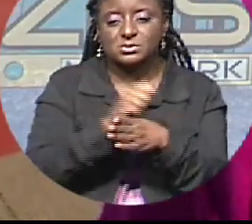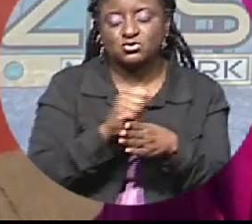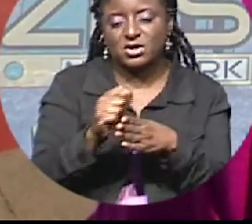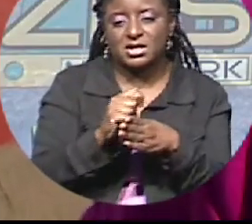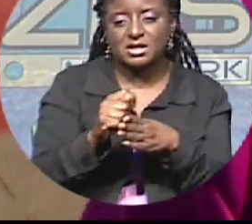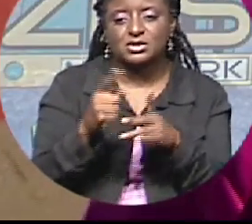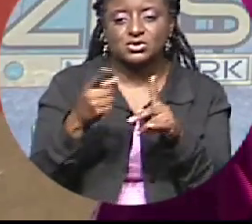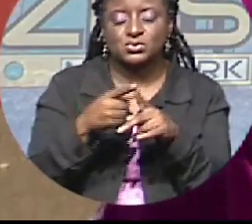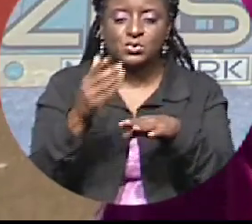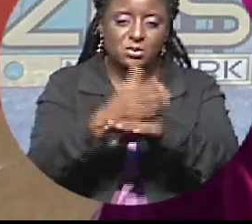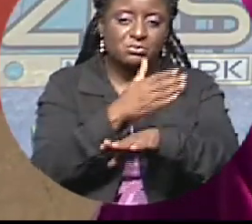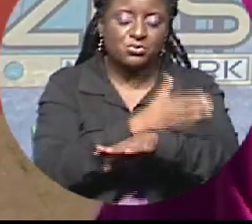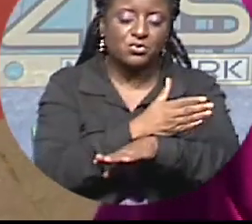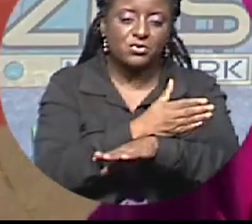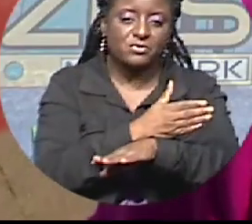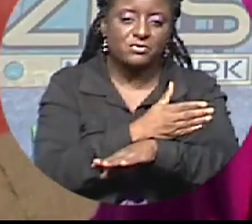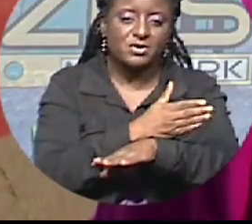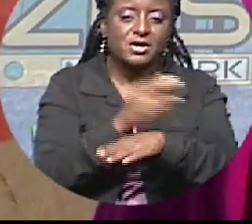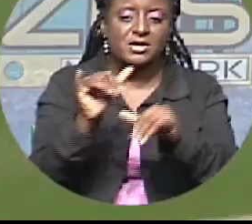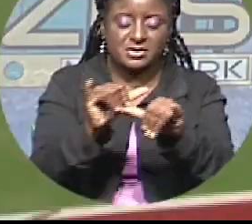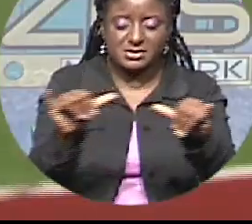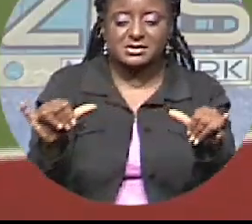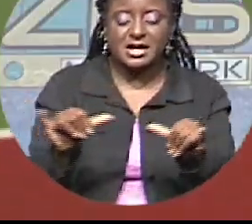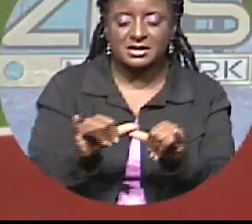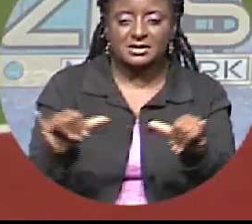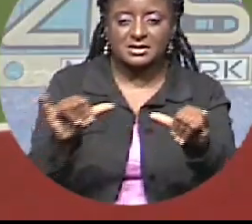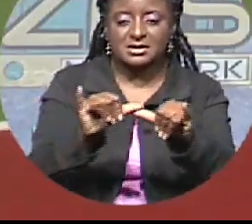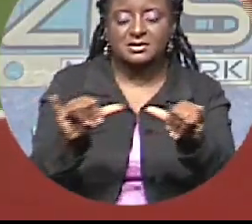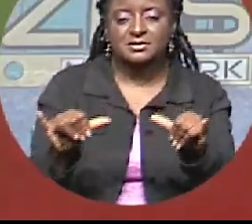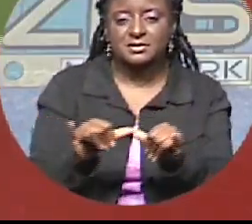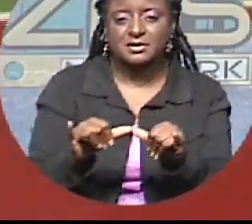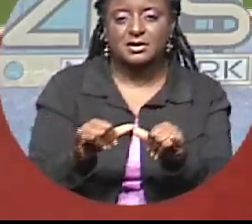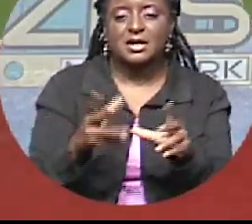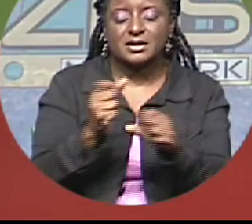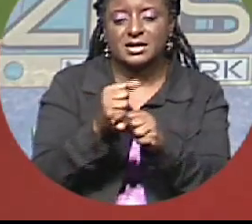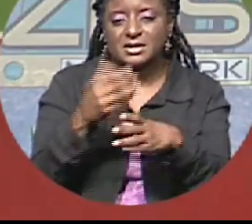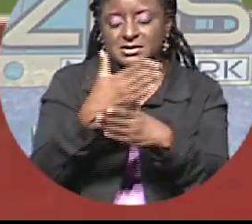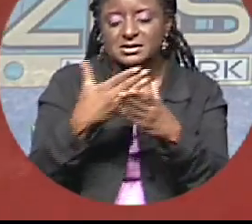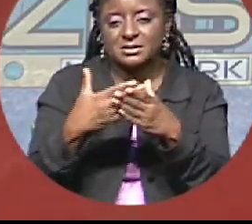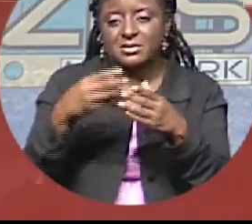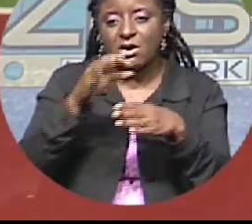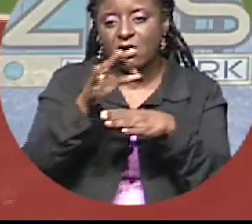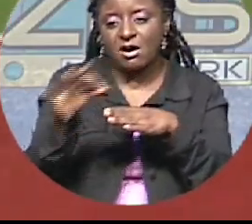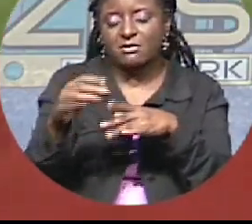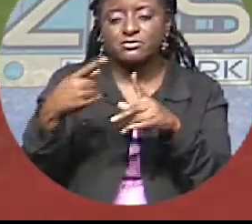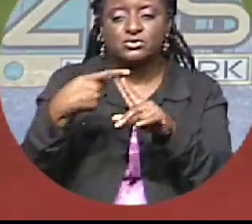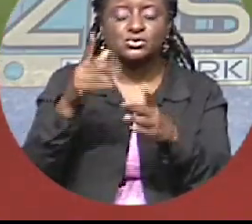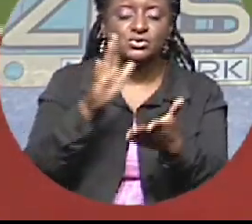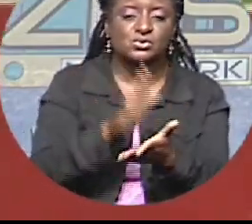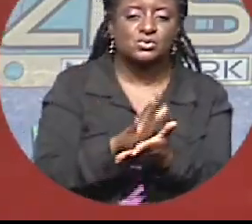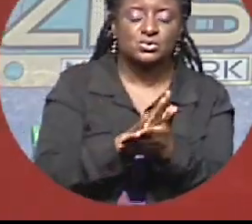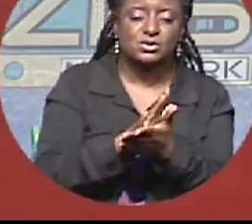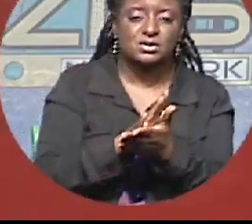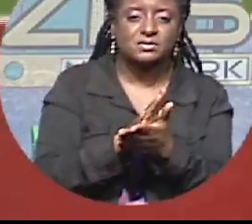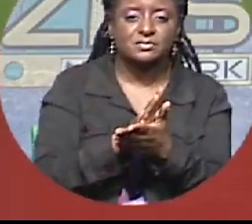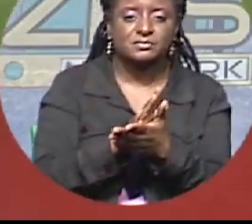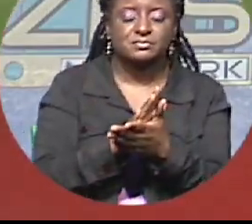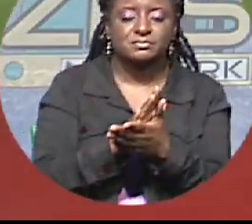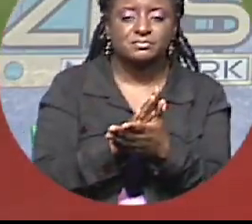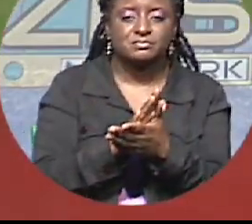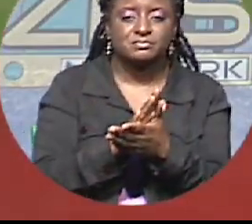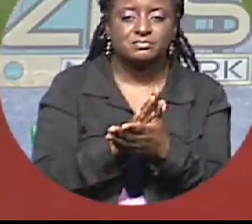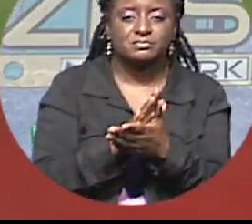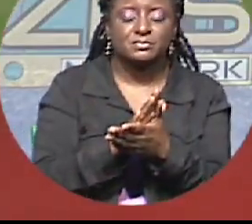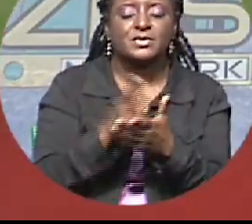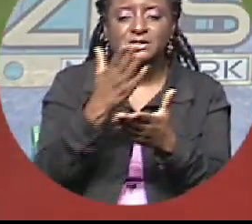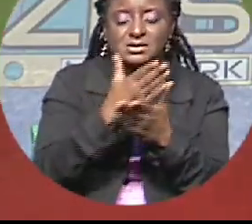standard, and to try to get some of them off to school. And we had to bring up about 4 boys to get their passports sorted out who got offers to finish their high school